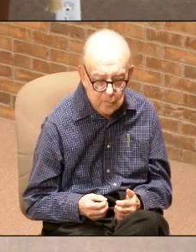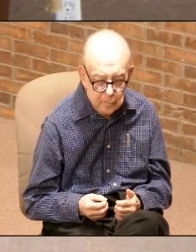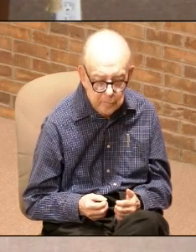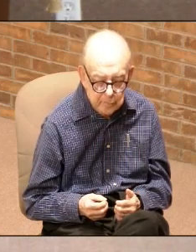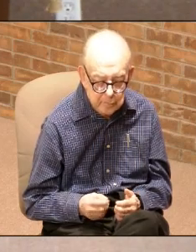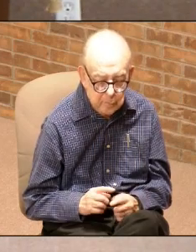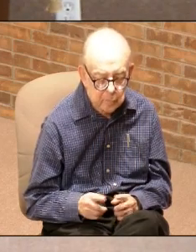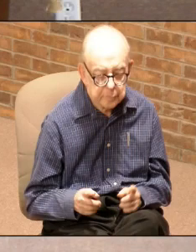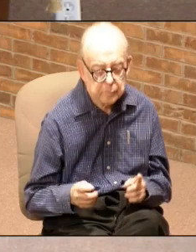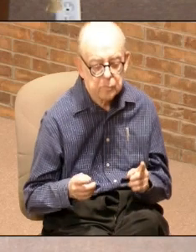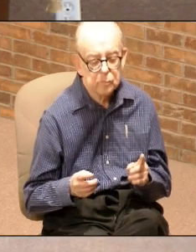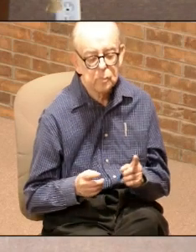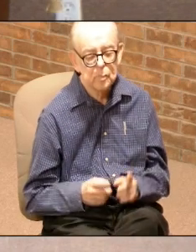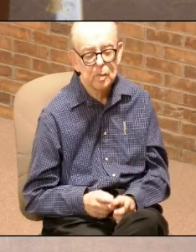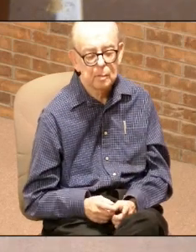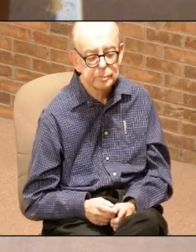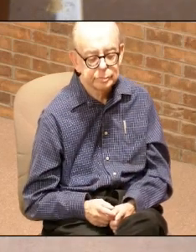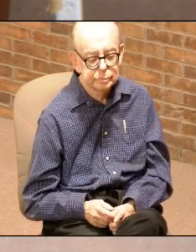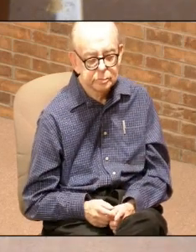But